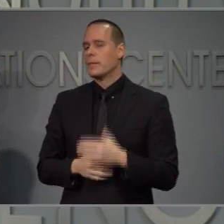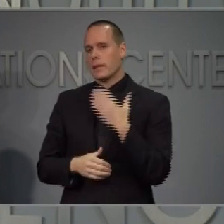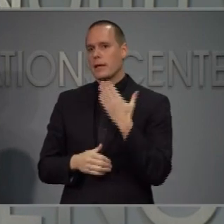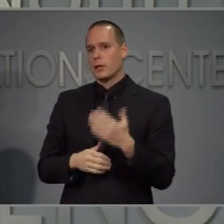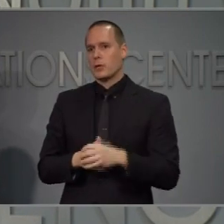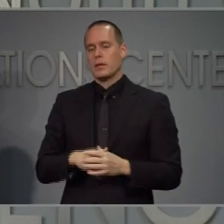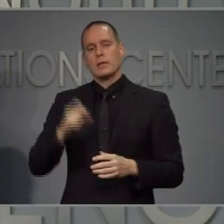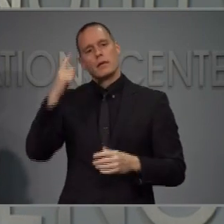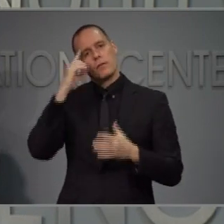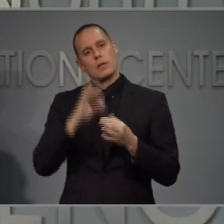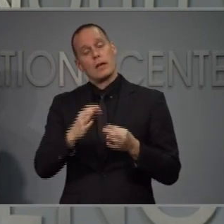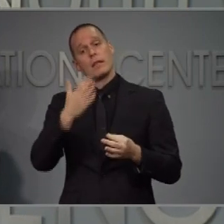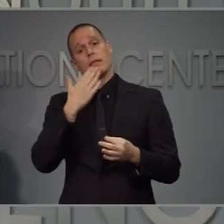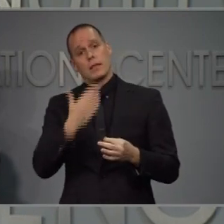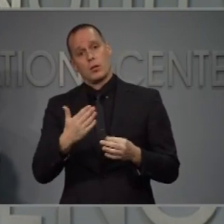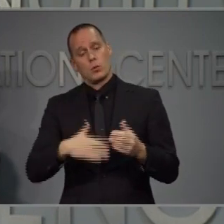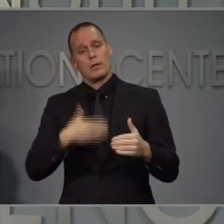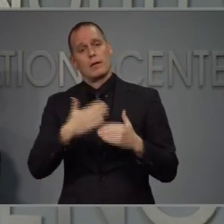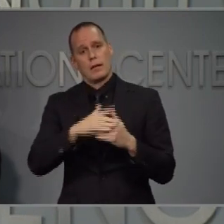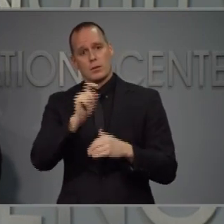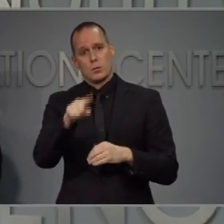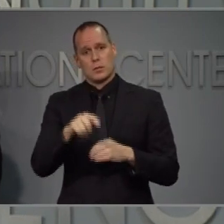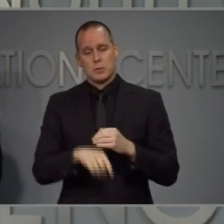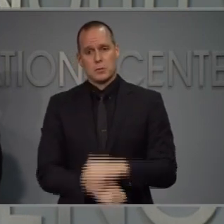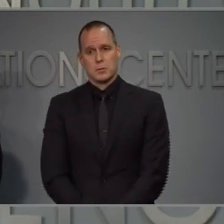Thank you. Next question, please.